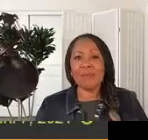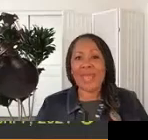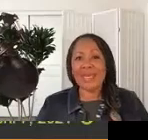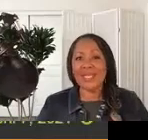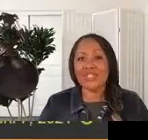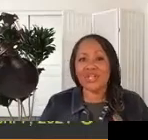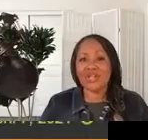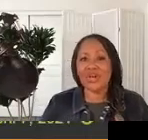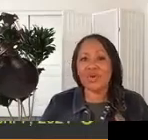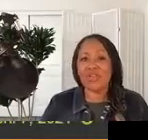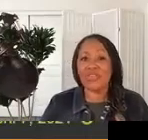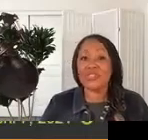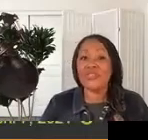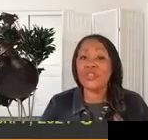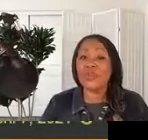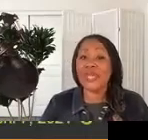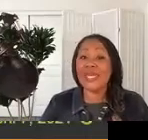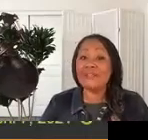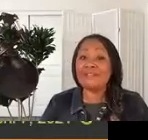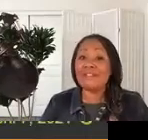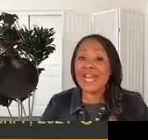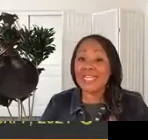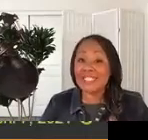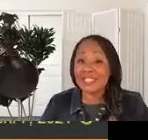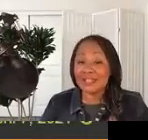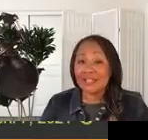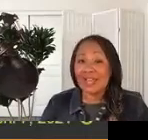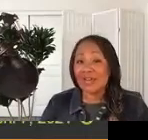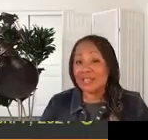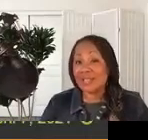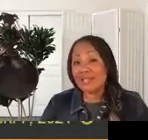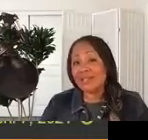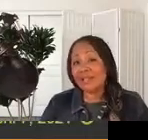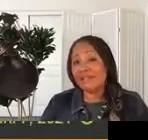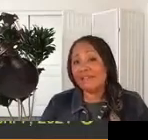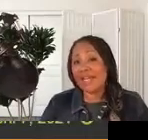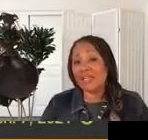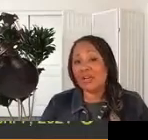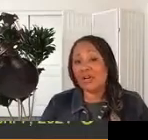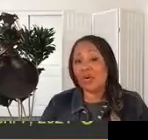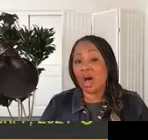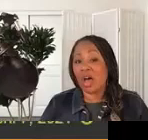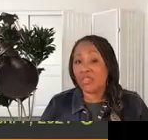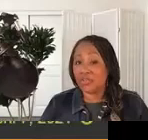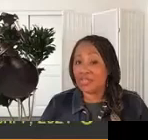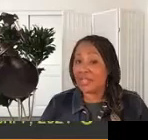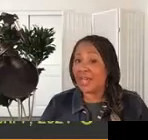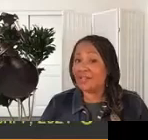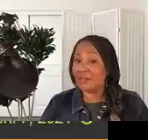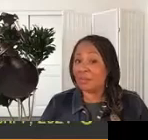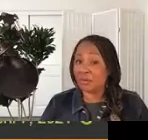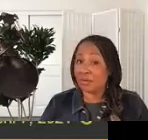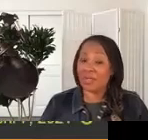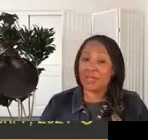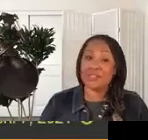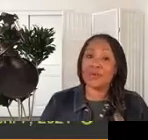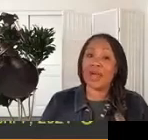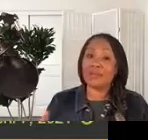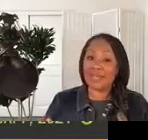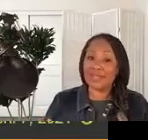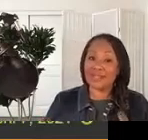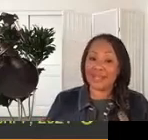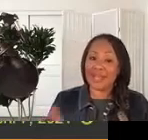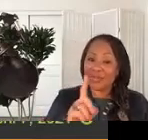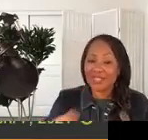hit Manage Co-authors, and then you can invite. Now it says invite co-authors, and that's a plural. So